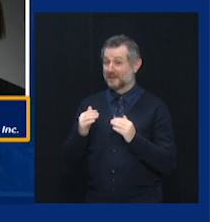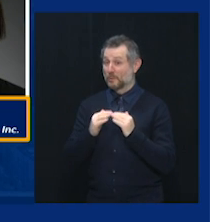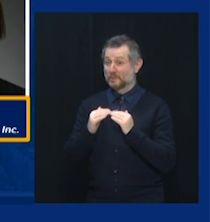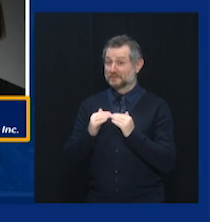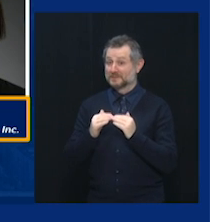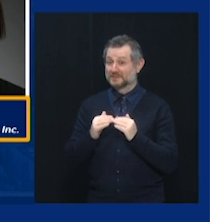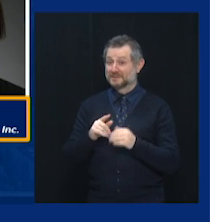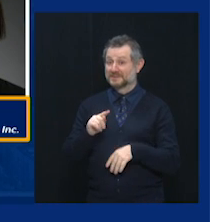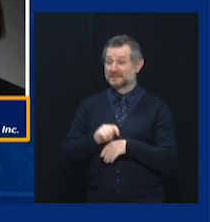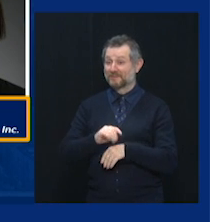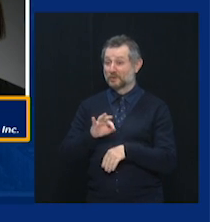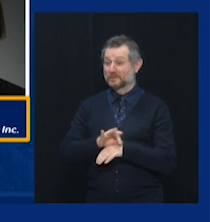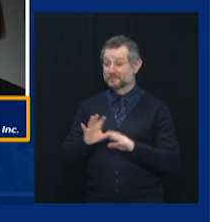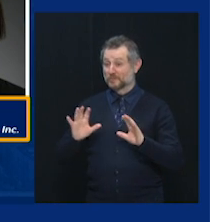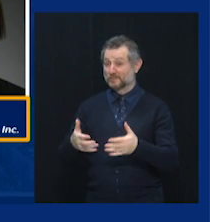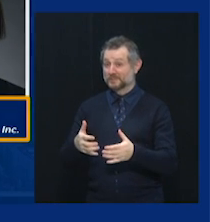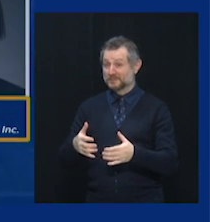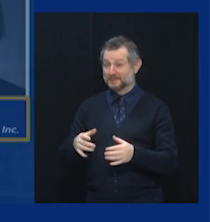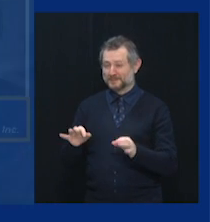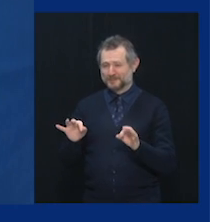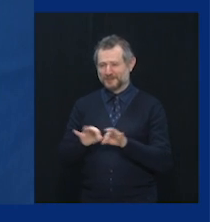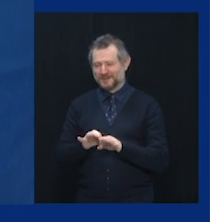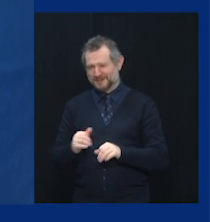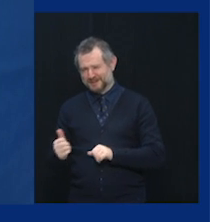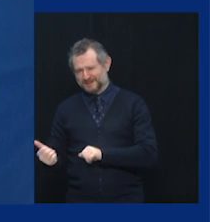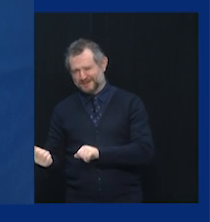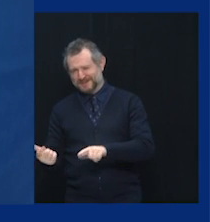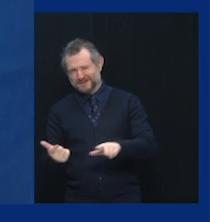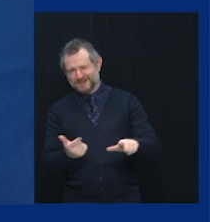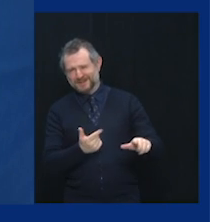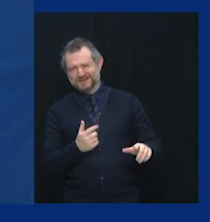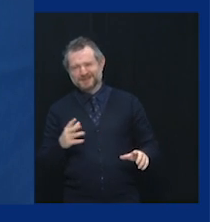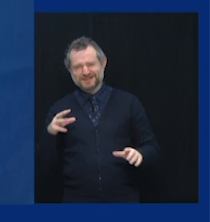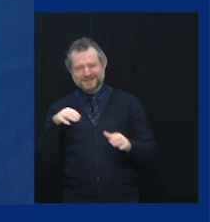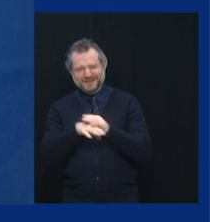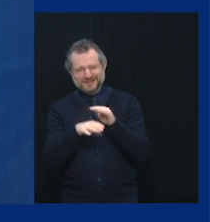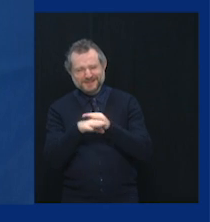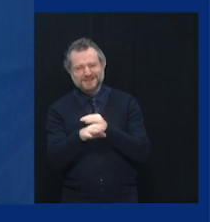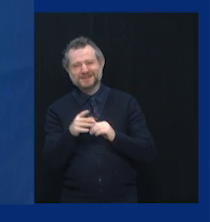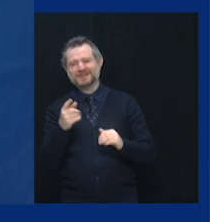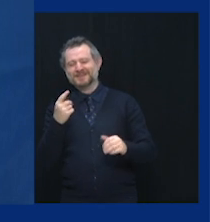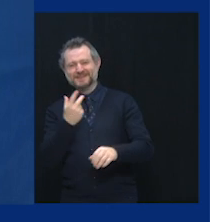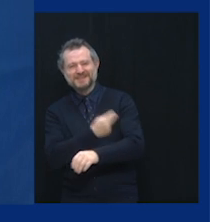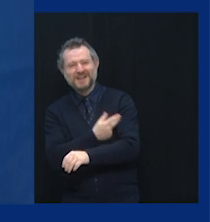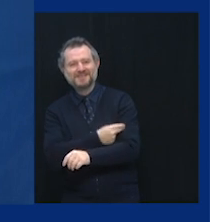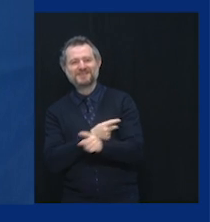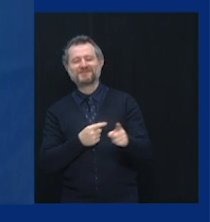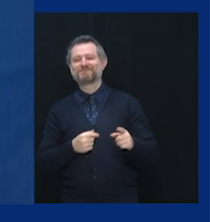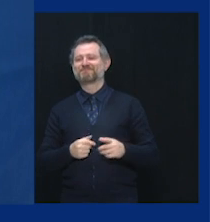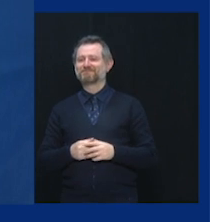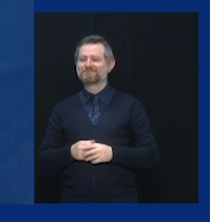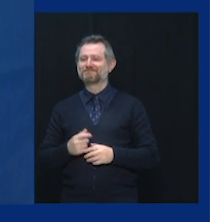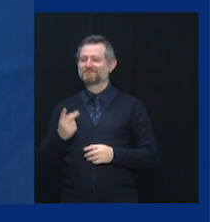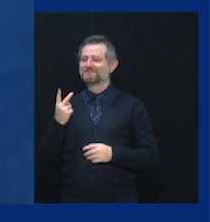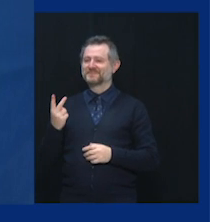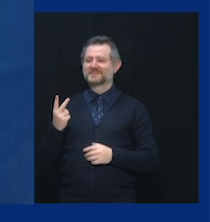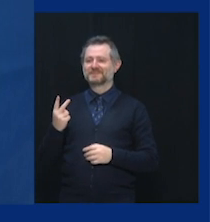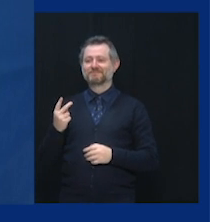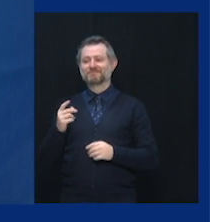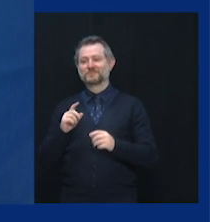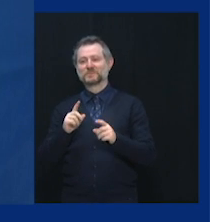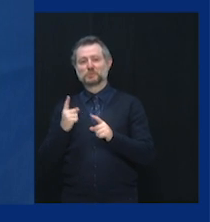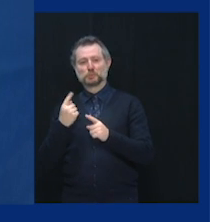that everyone has access to the vaccine. There are two issues there. One is